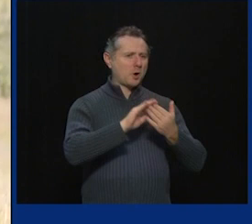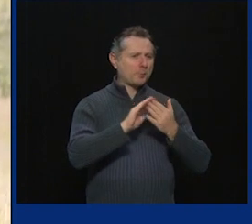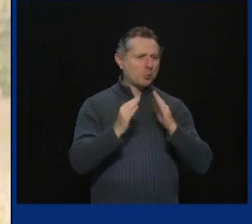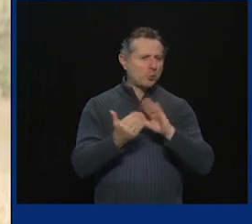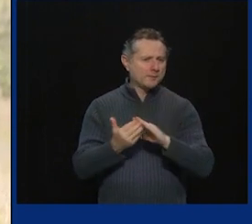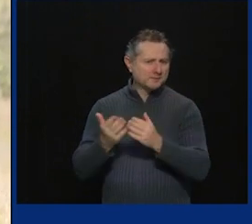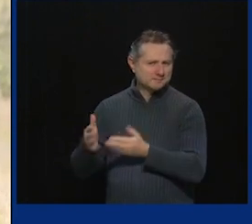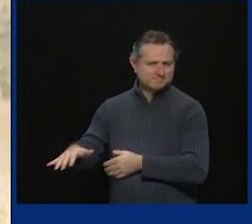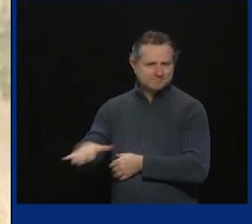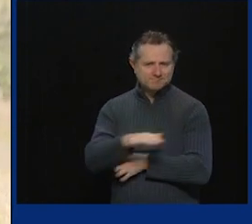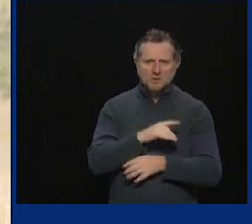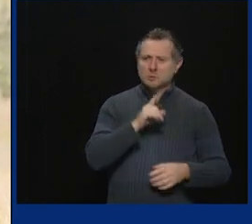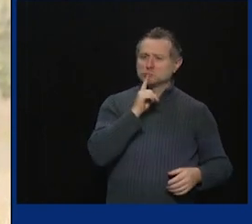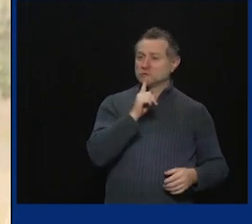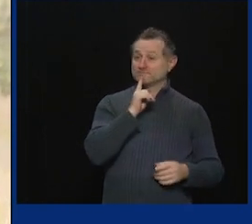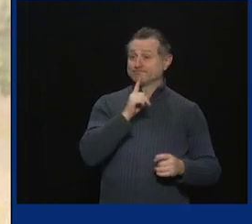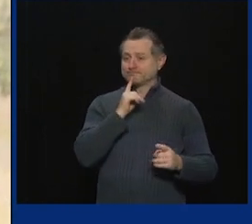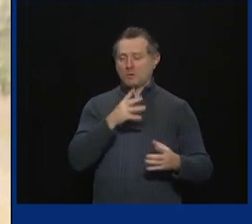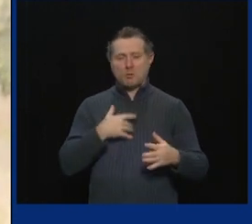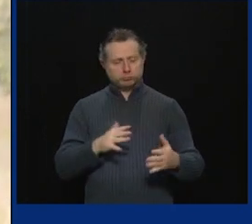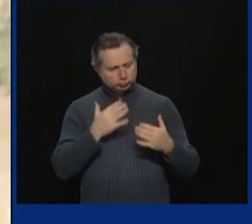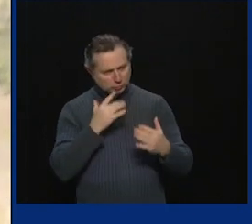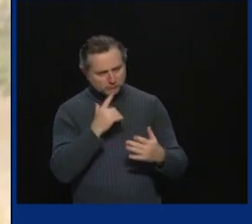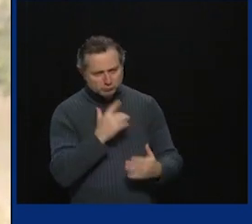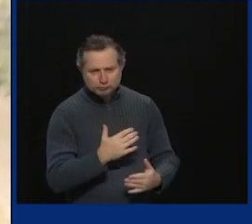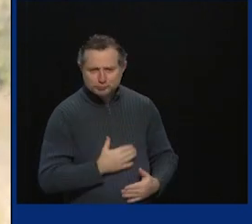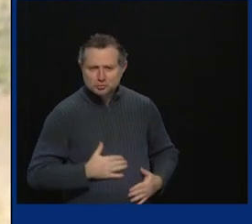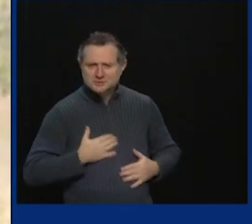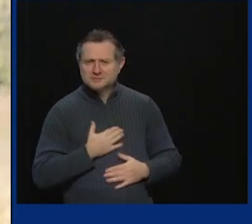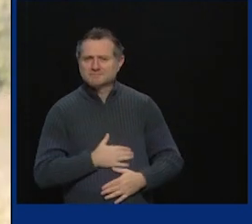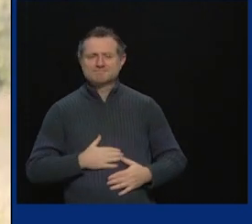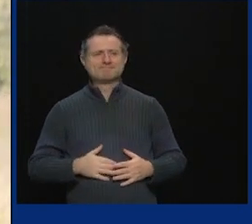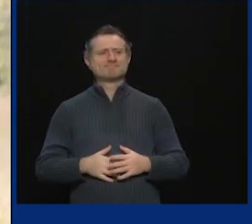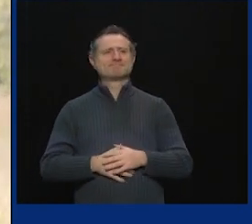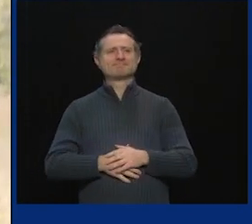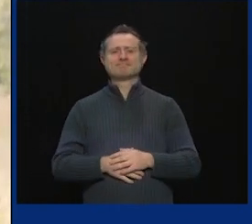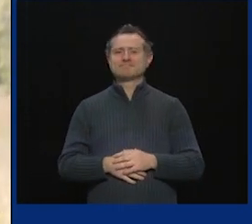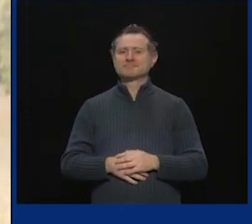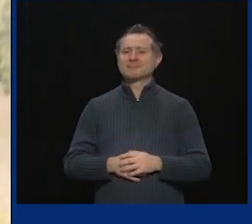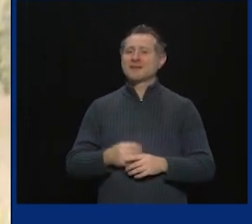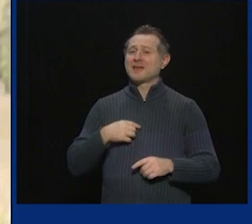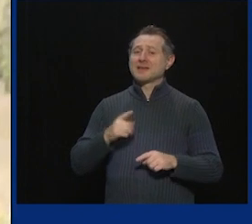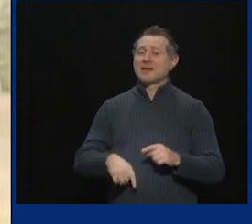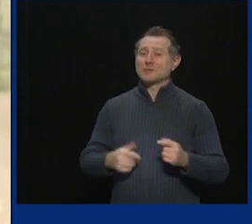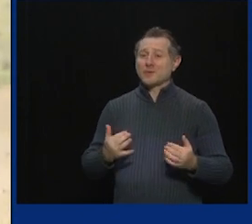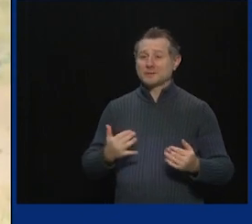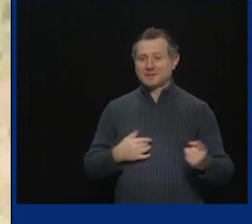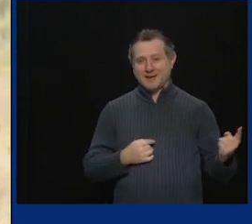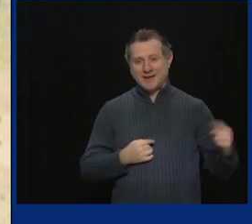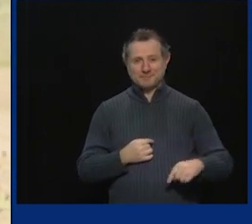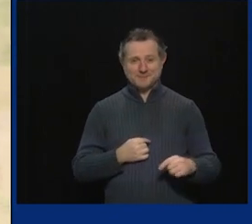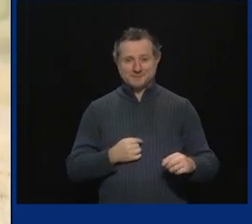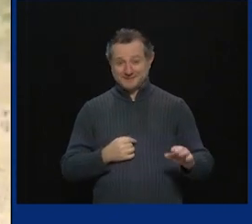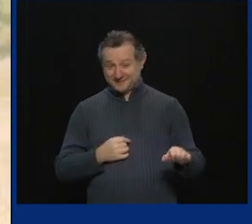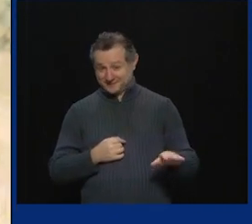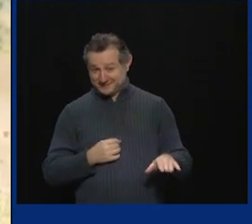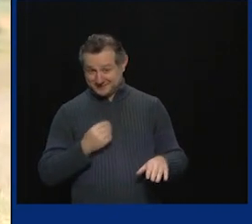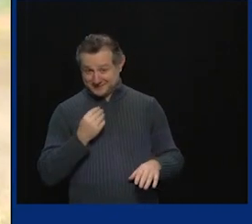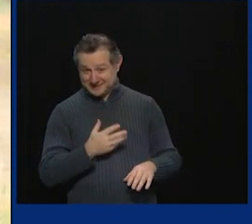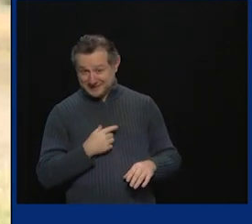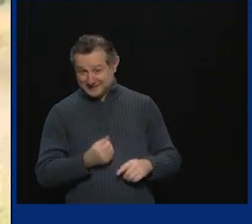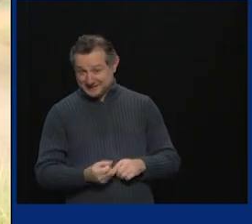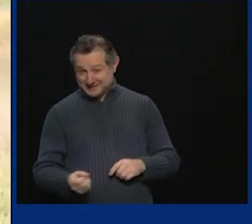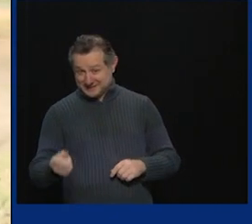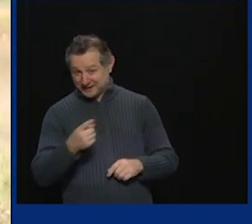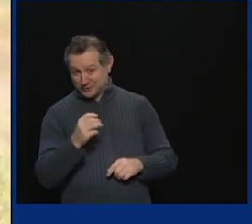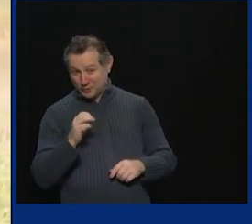appreciate it. So thank you, and I can't wait to come back here, Sanjay, next October when we're producing